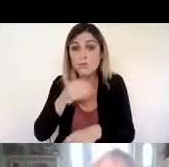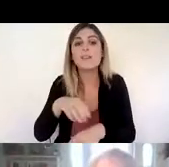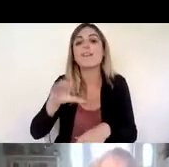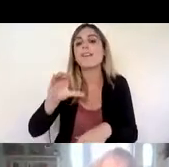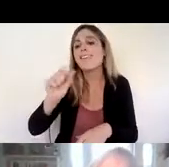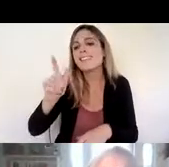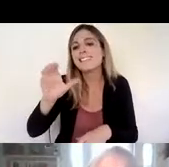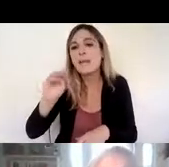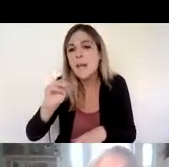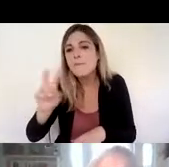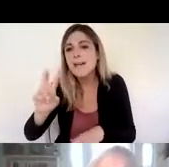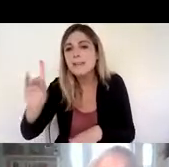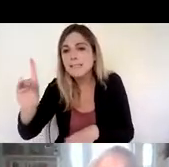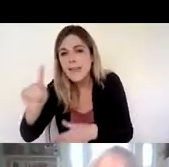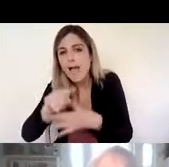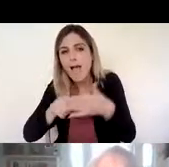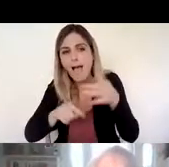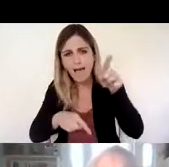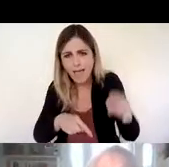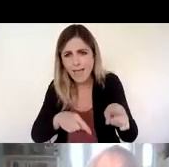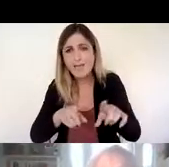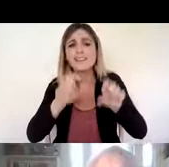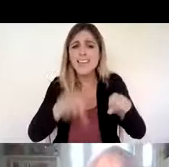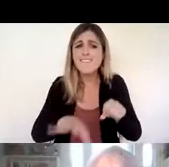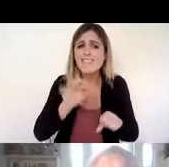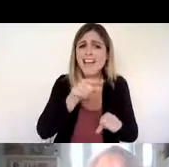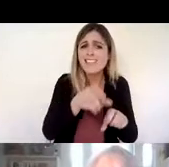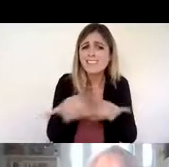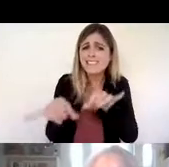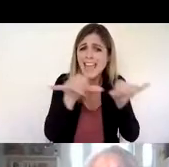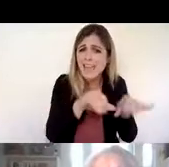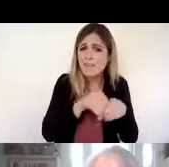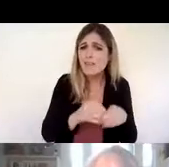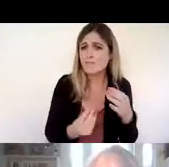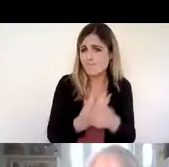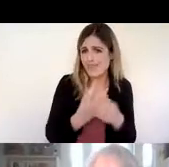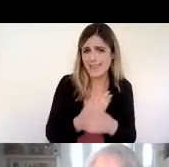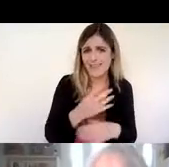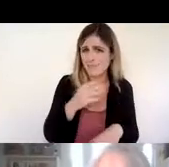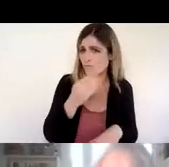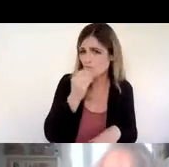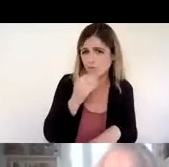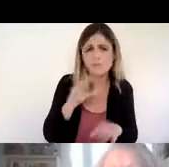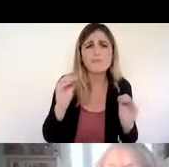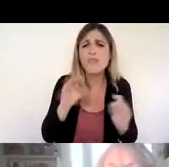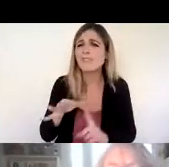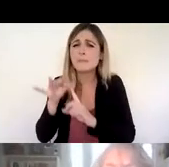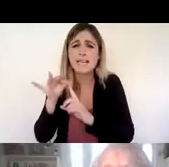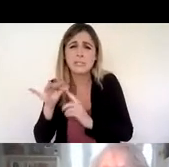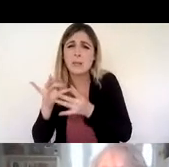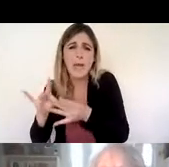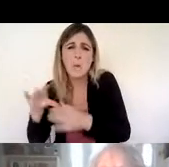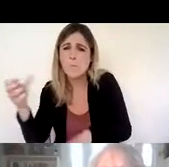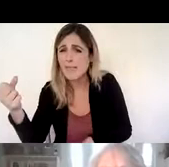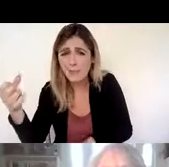and potassium, but we can get all these nutrients from plant foods. So there's nothing special about milk when it comes to bone health.